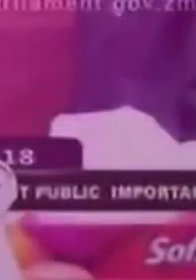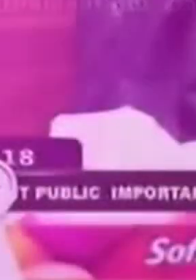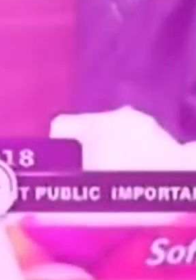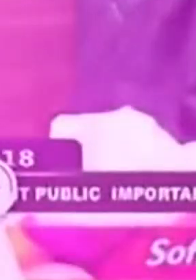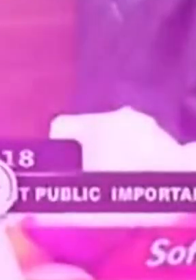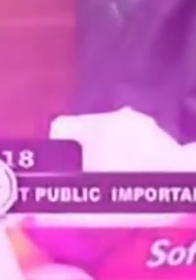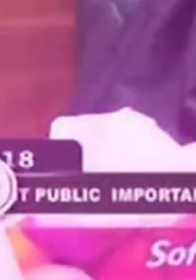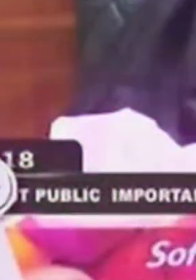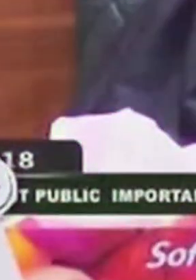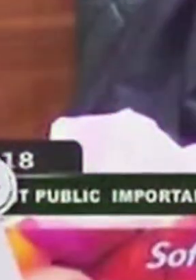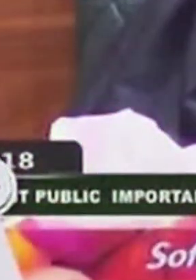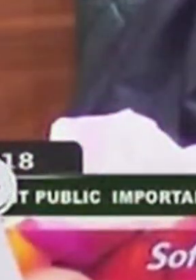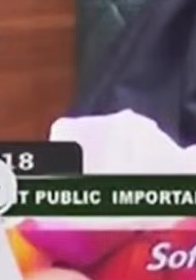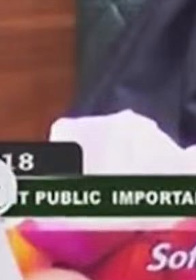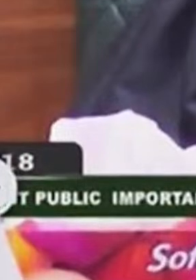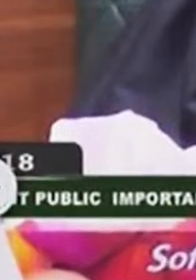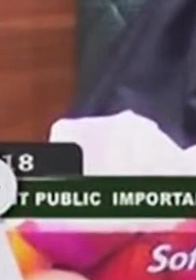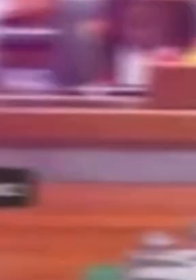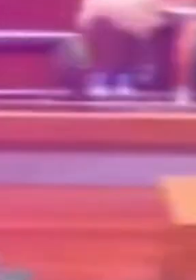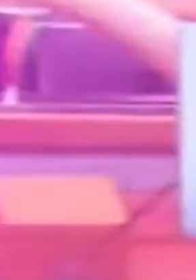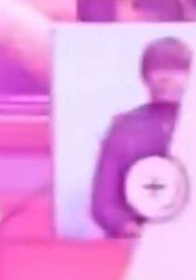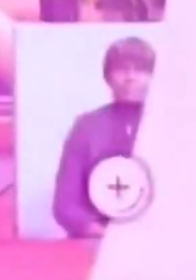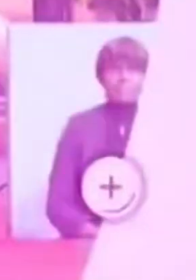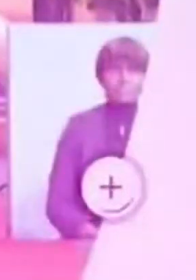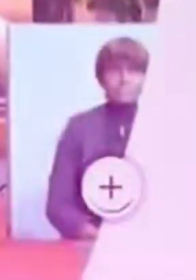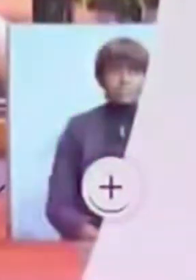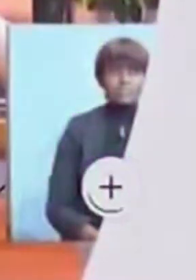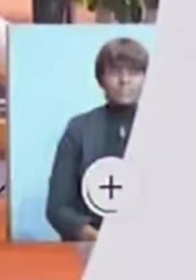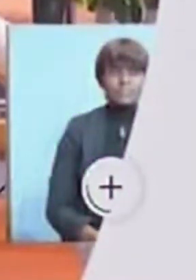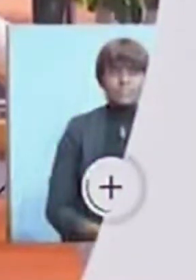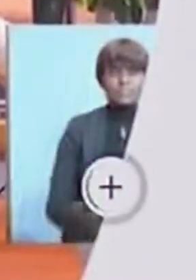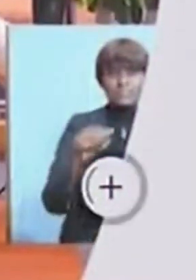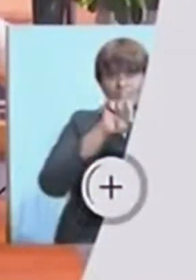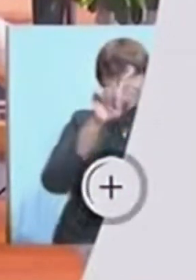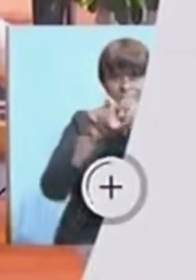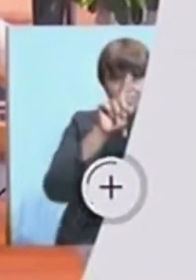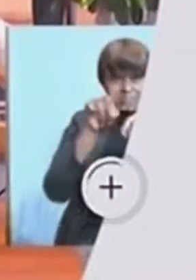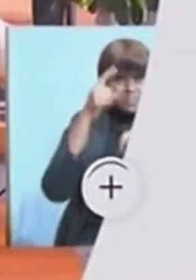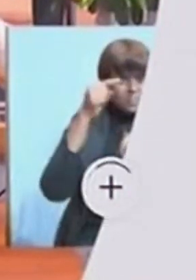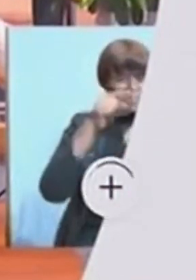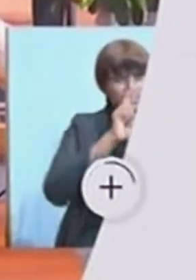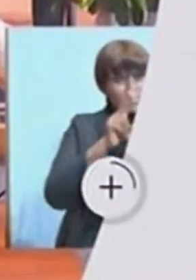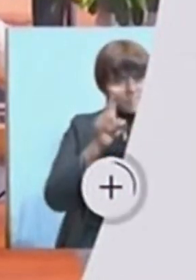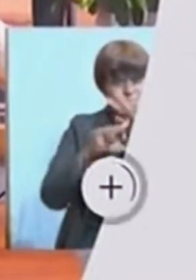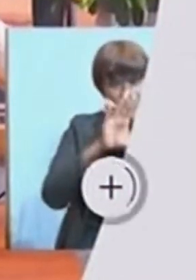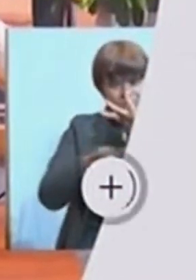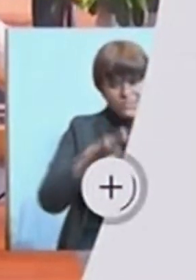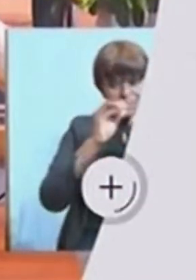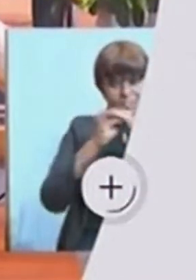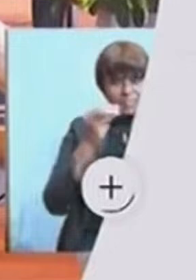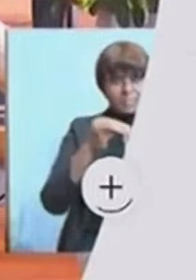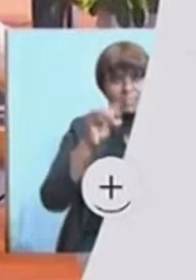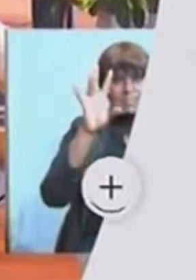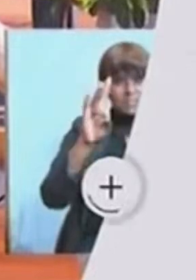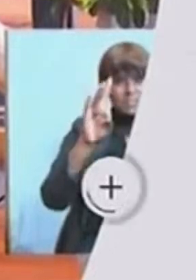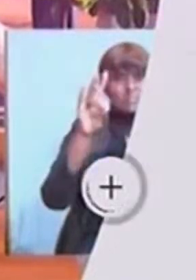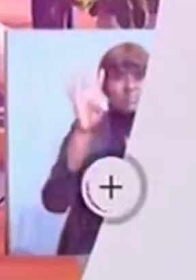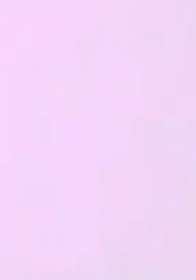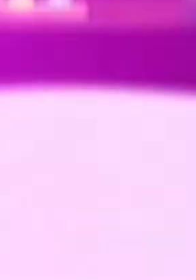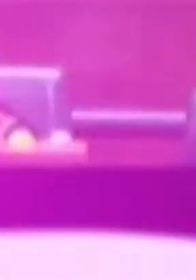Her Honor, the Vice President's question time. Questions for oral answer understanding order number